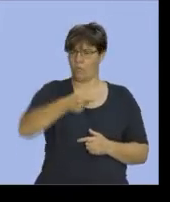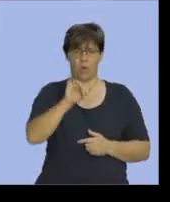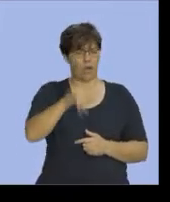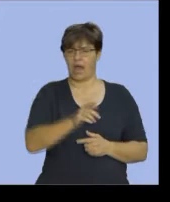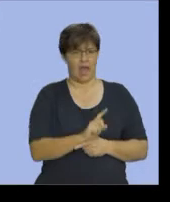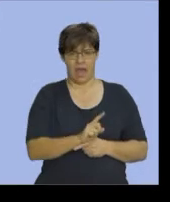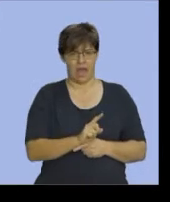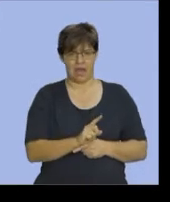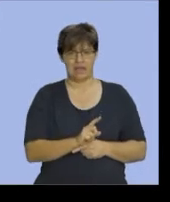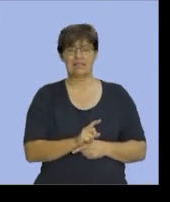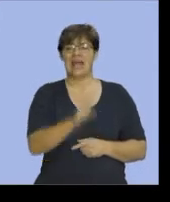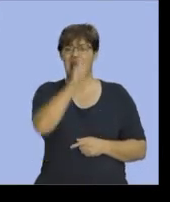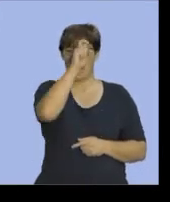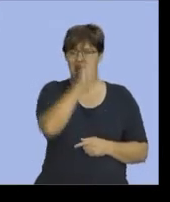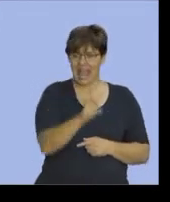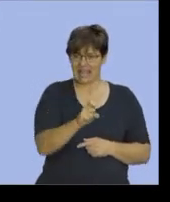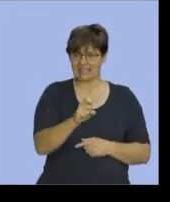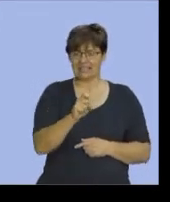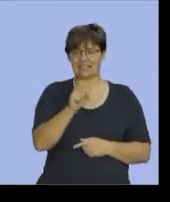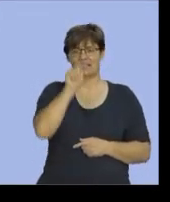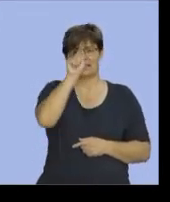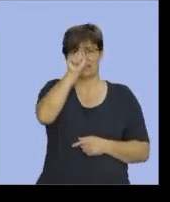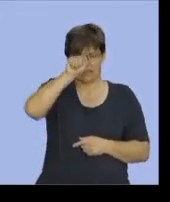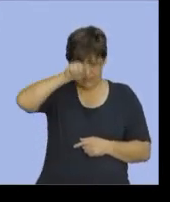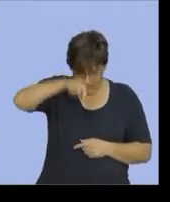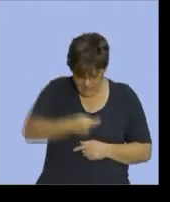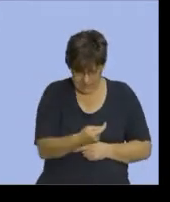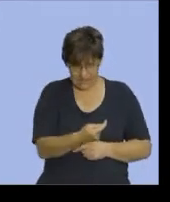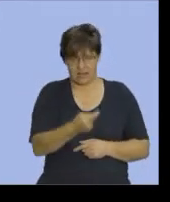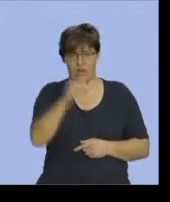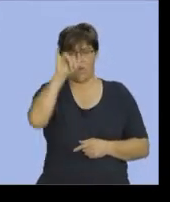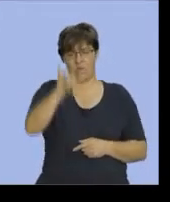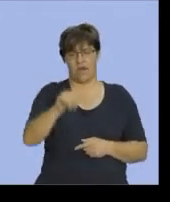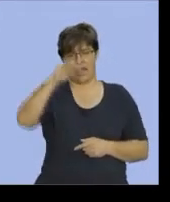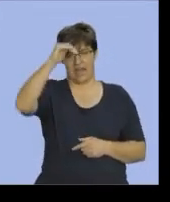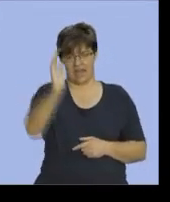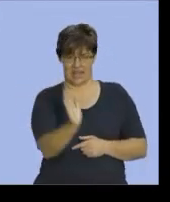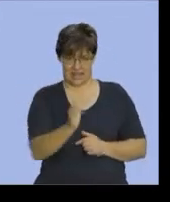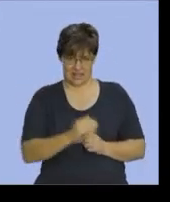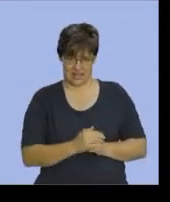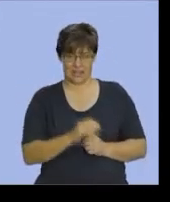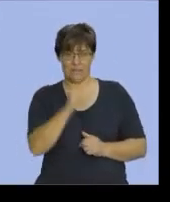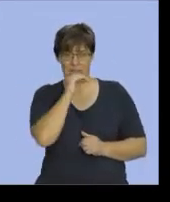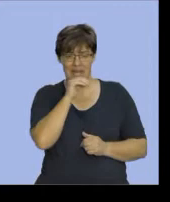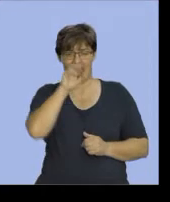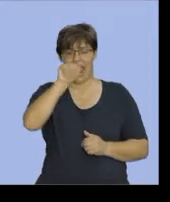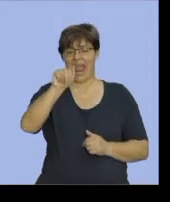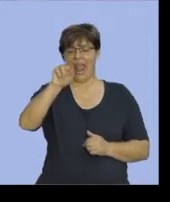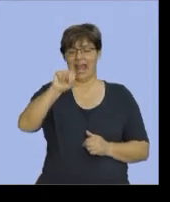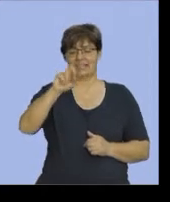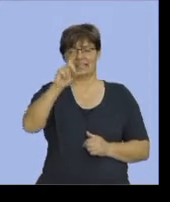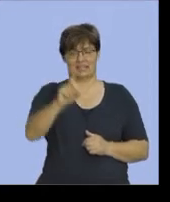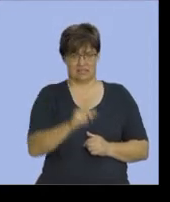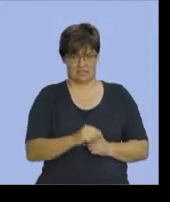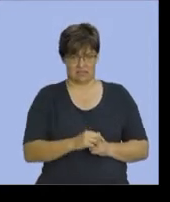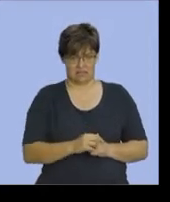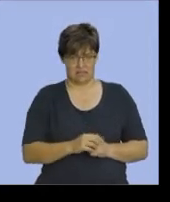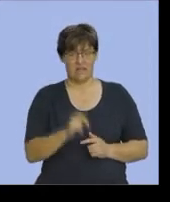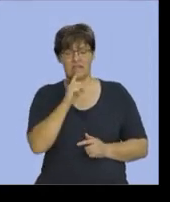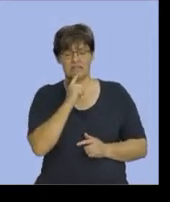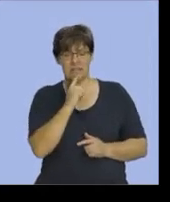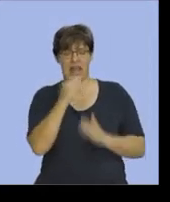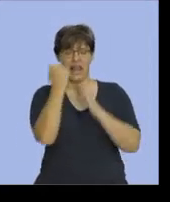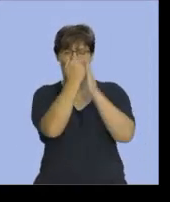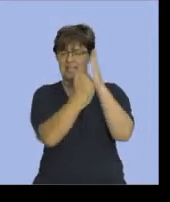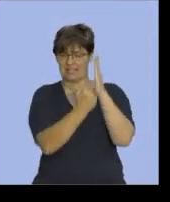x and y, because remember the semicolon in language terms, it means and. So if I say make a